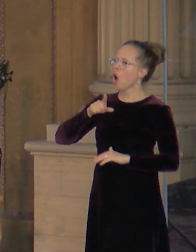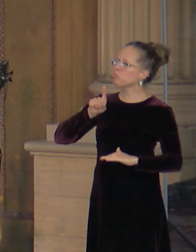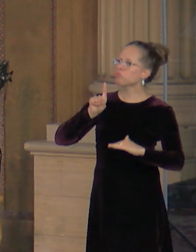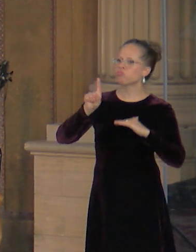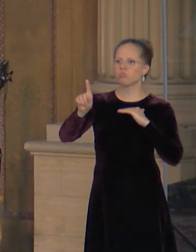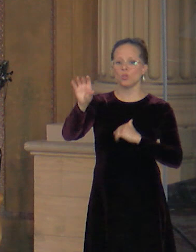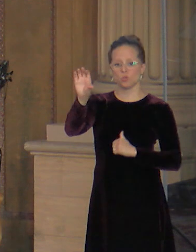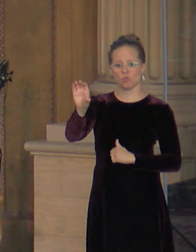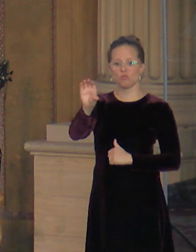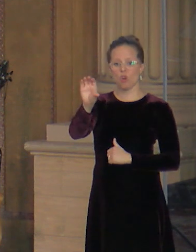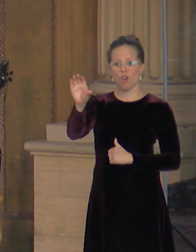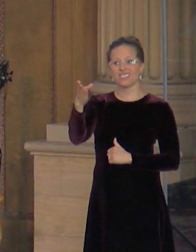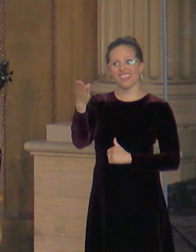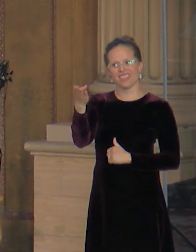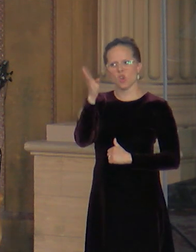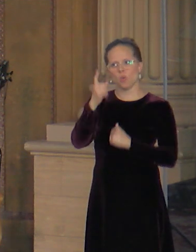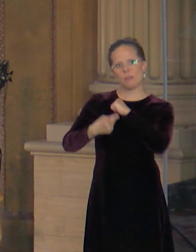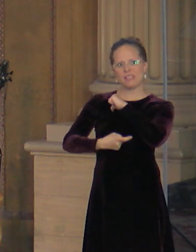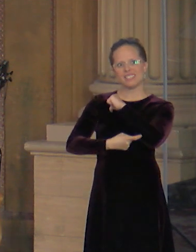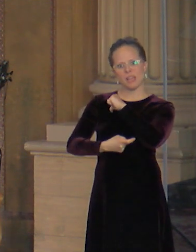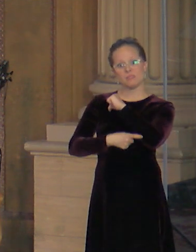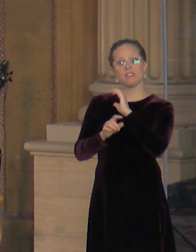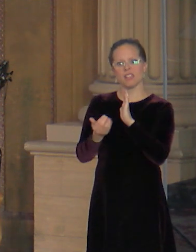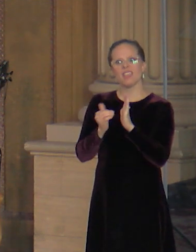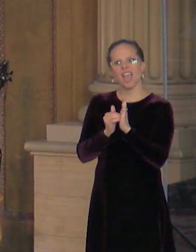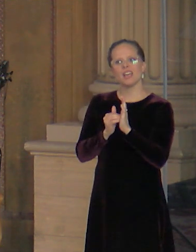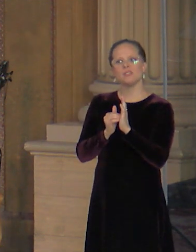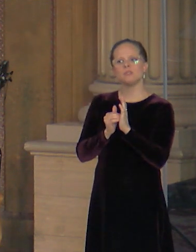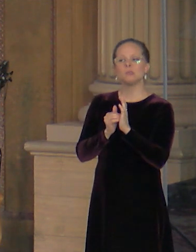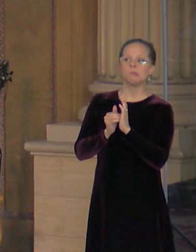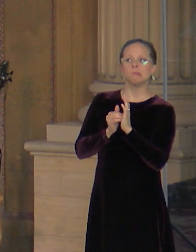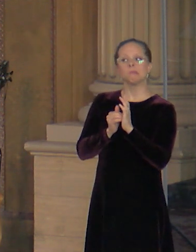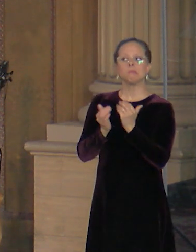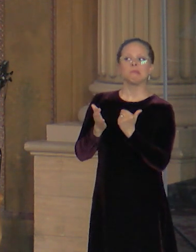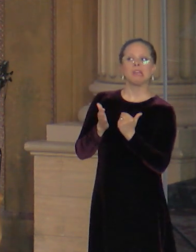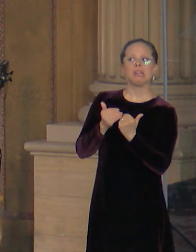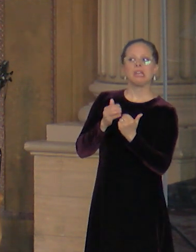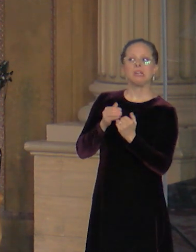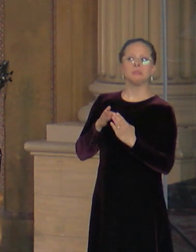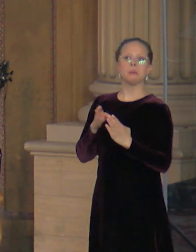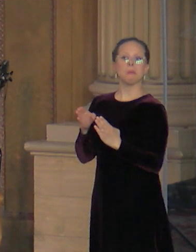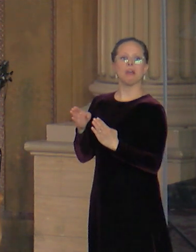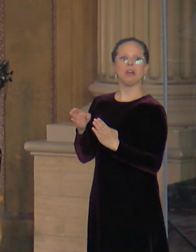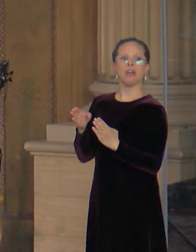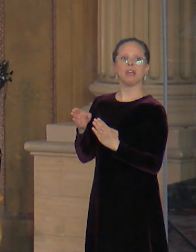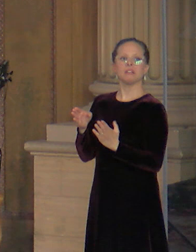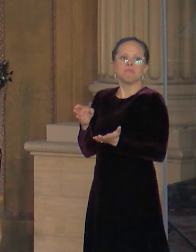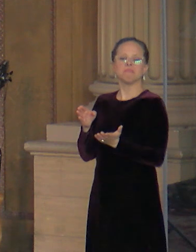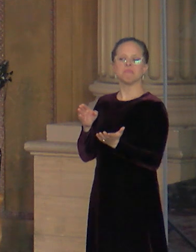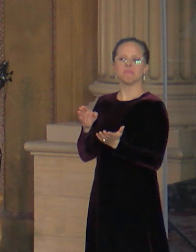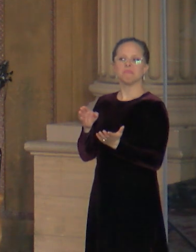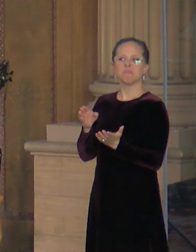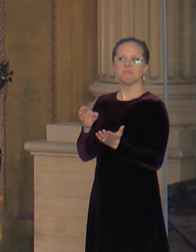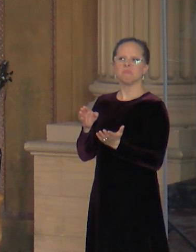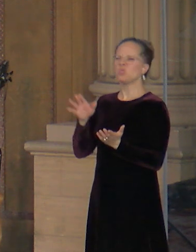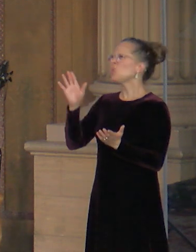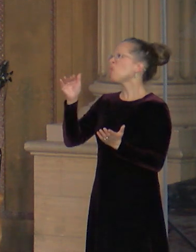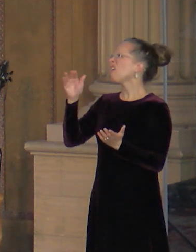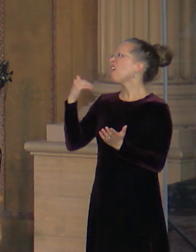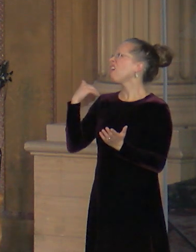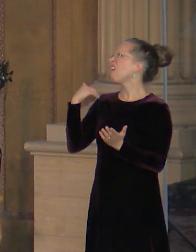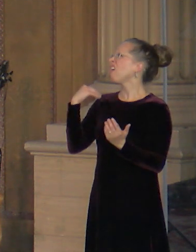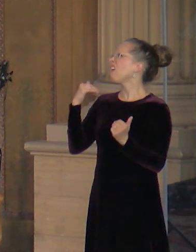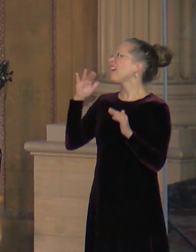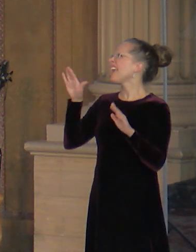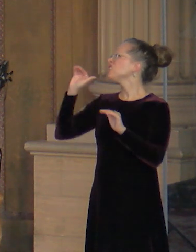and there he'll be tempted I'm sure to take the easy way out to just seize a throne to just send 10,000 angels to destroy all these crazy